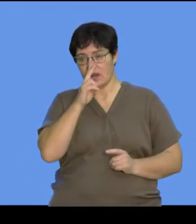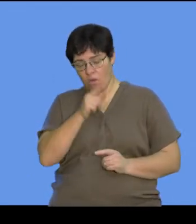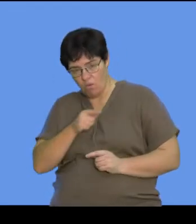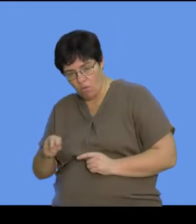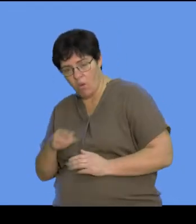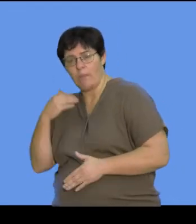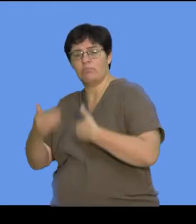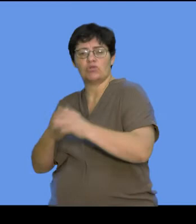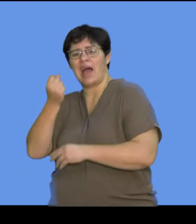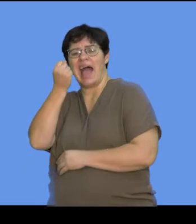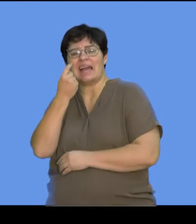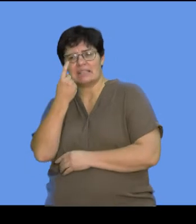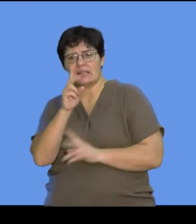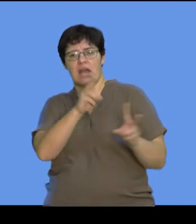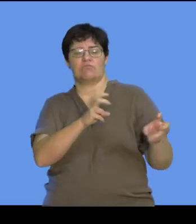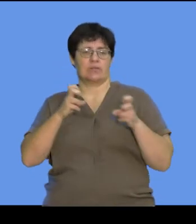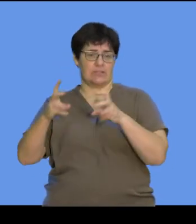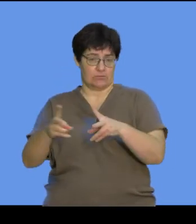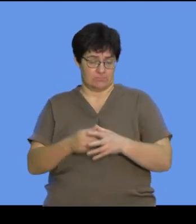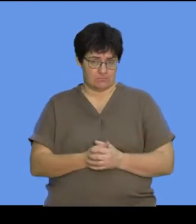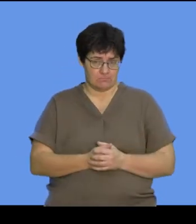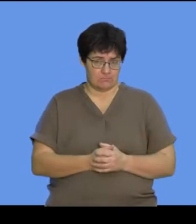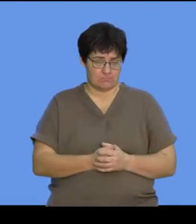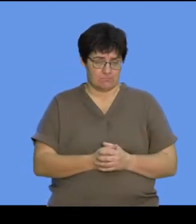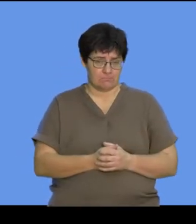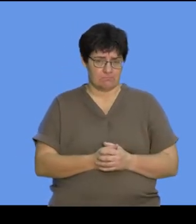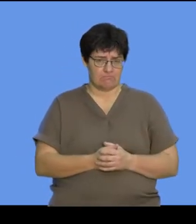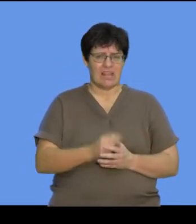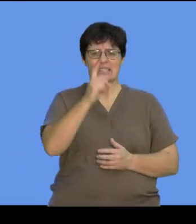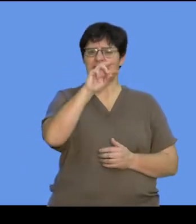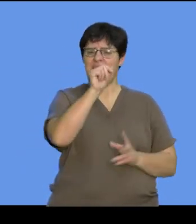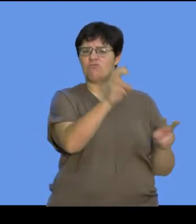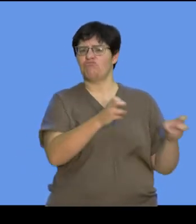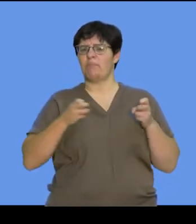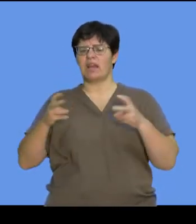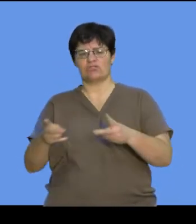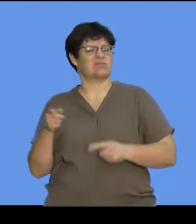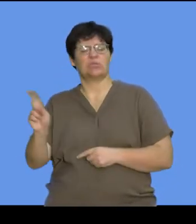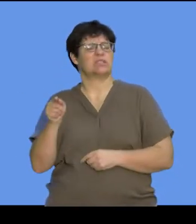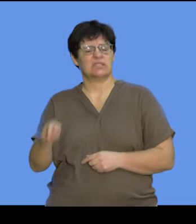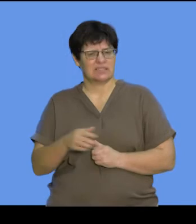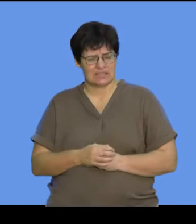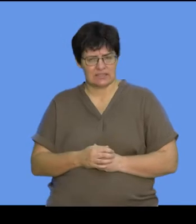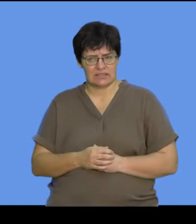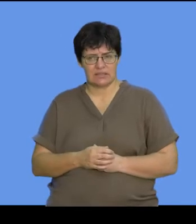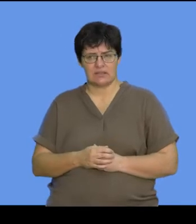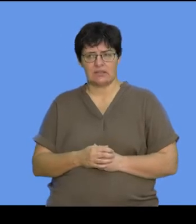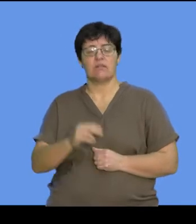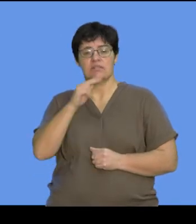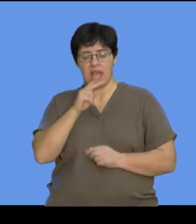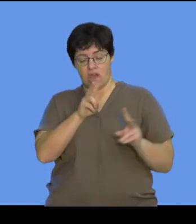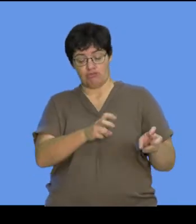to the process of understanding replication. So what is DNA replication? If we refer to the